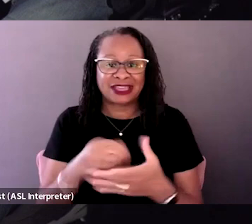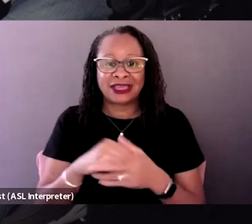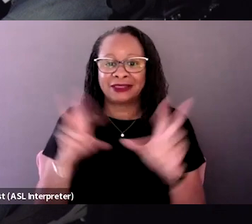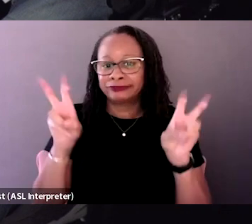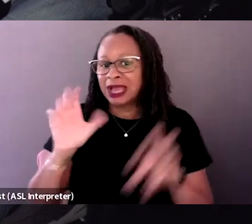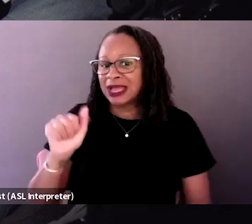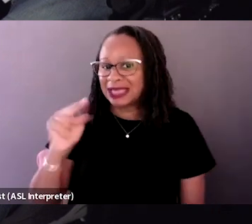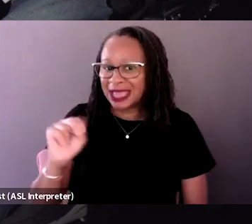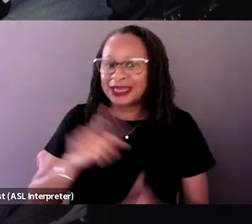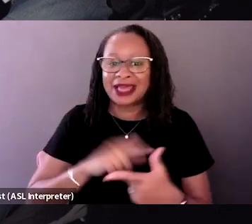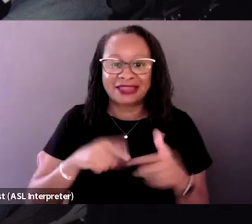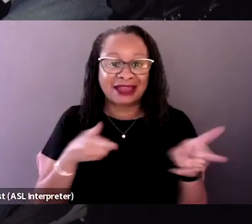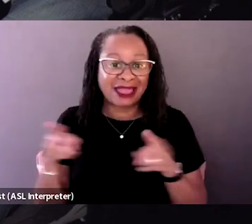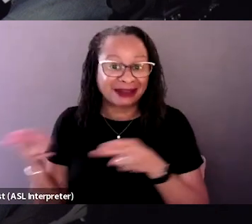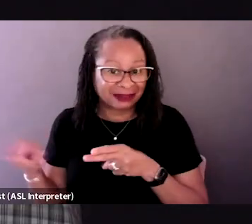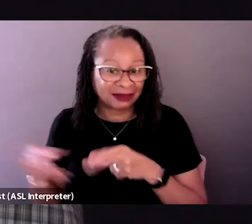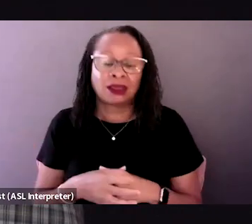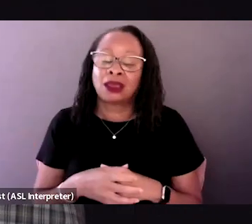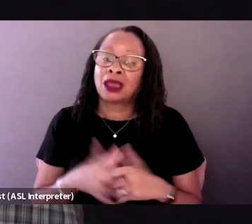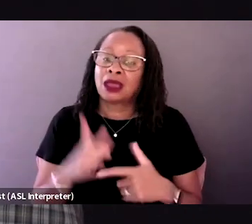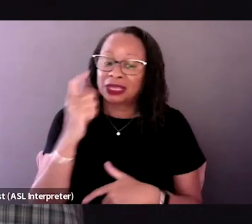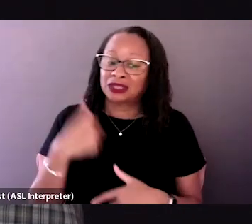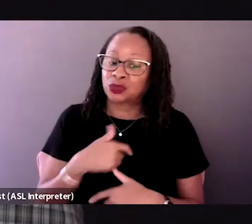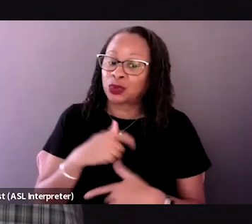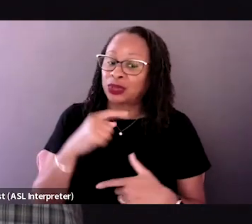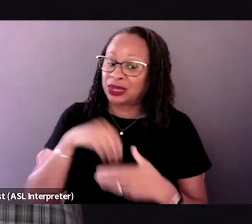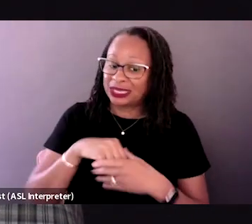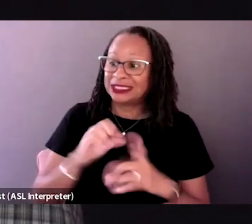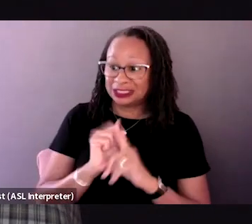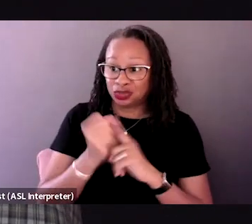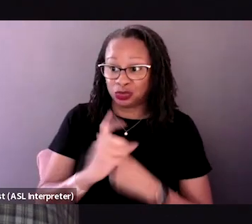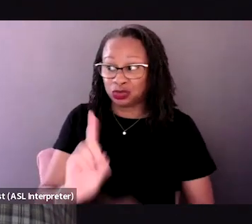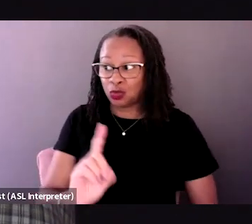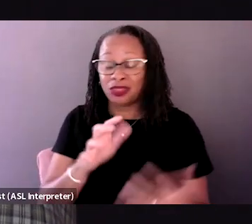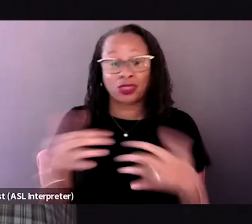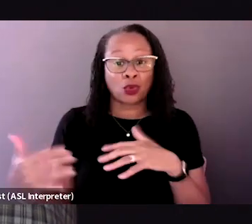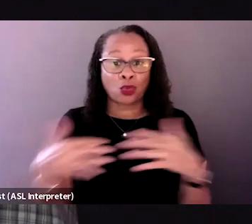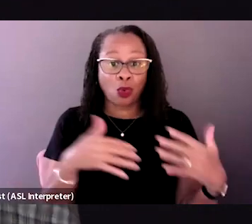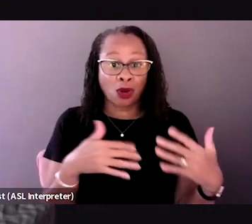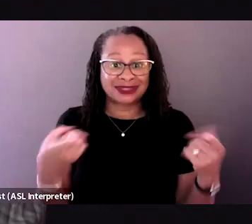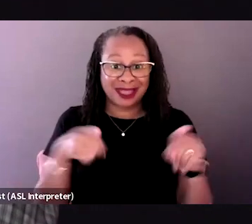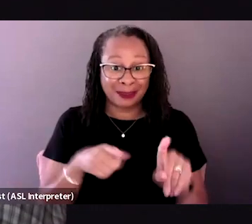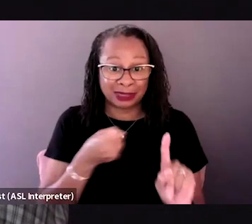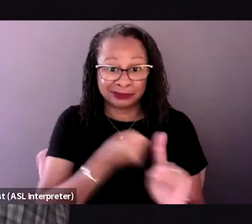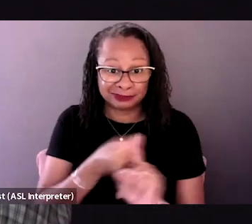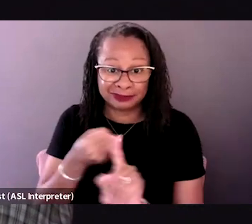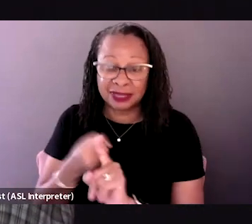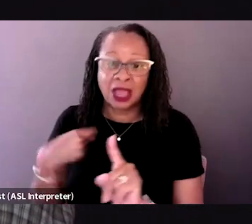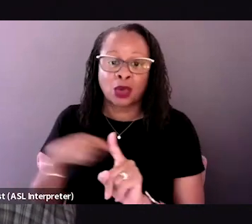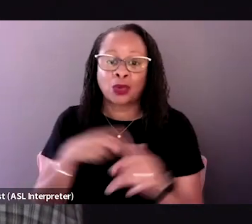in the can, so to speak, and then edit. But because we were in this situation where the war was